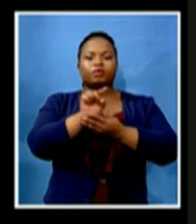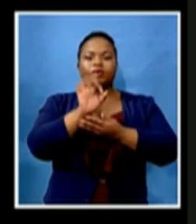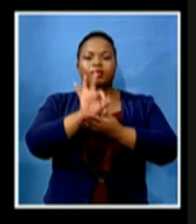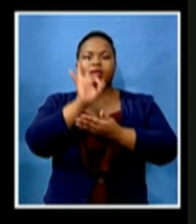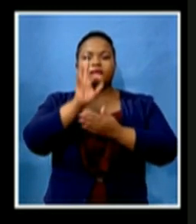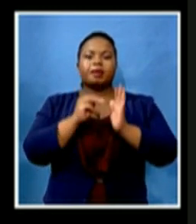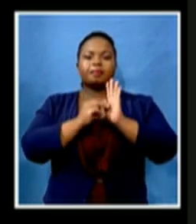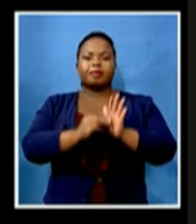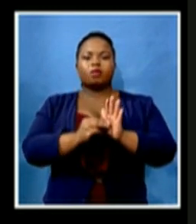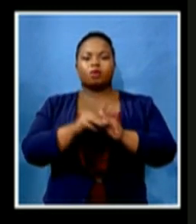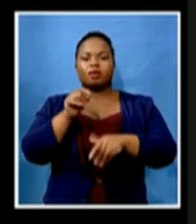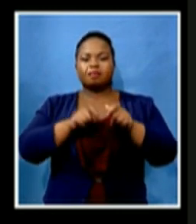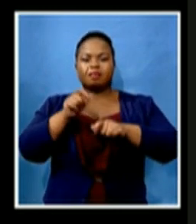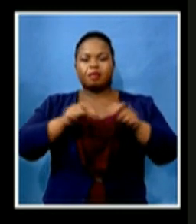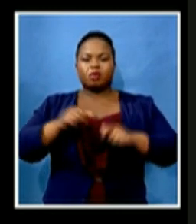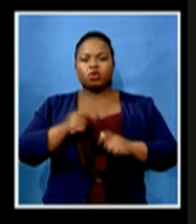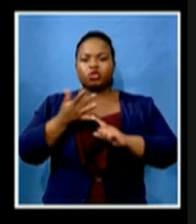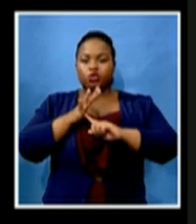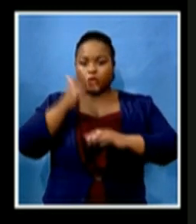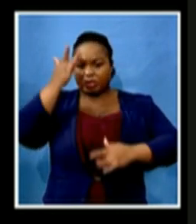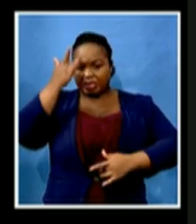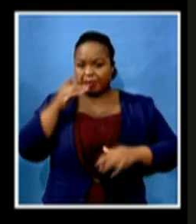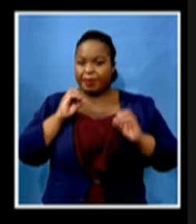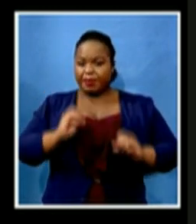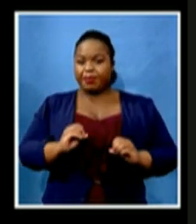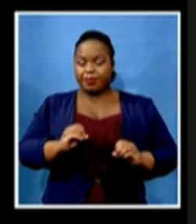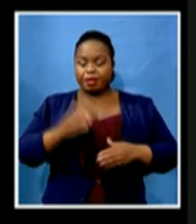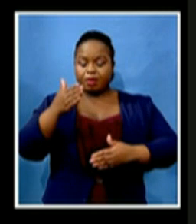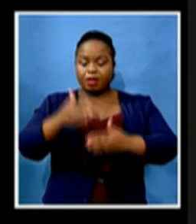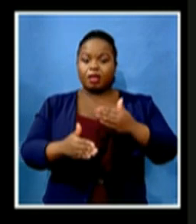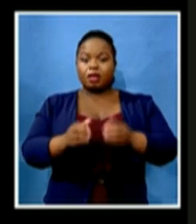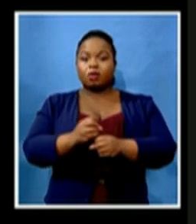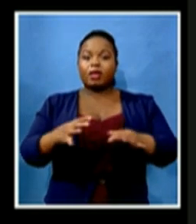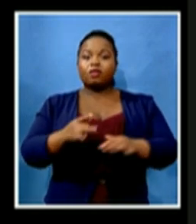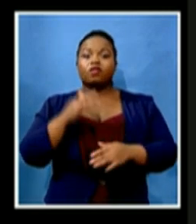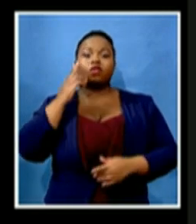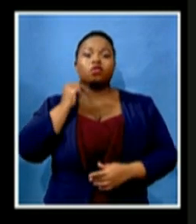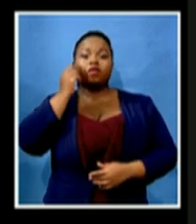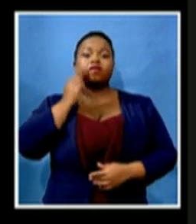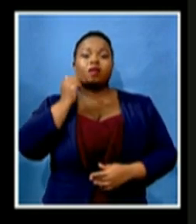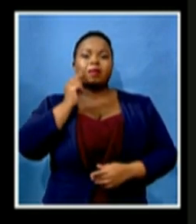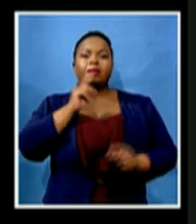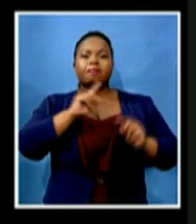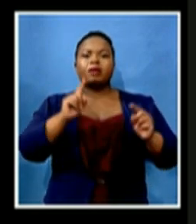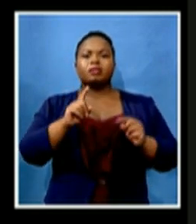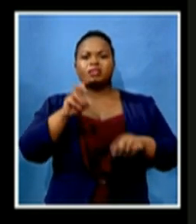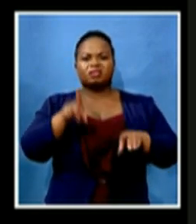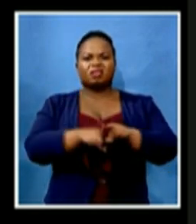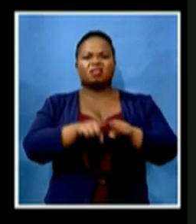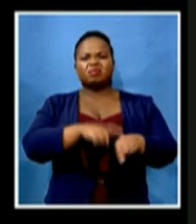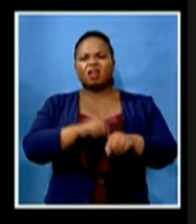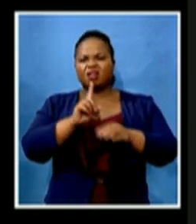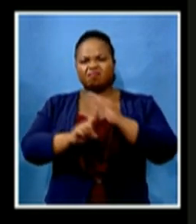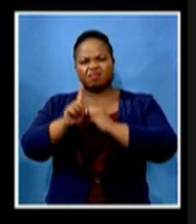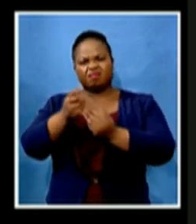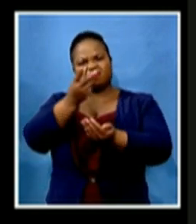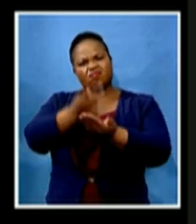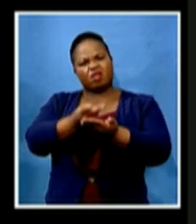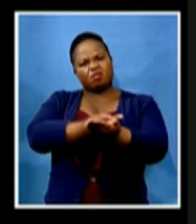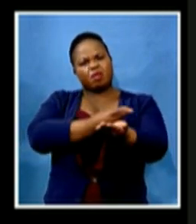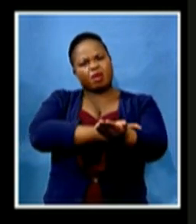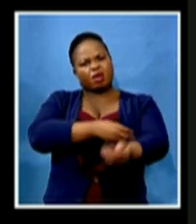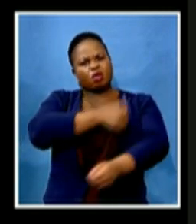of November with the accompanying hospitalization requirements. Can you just please walk us through, in your model, the